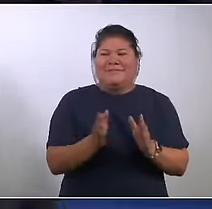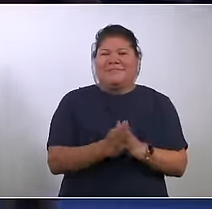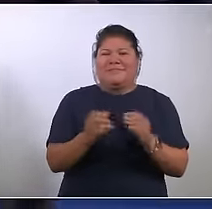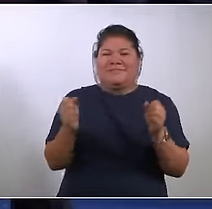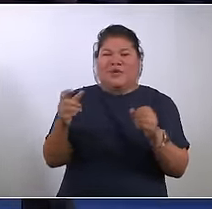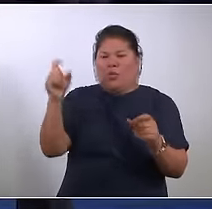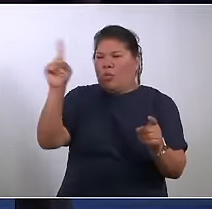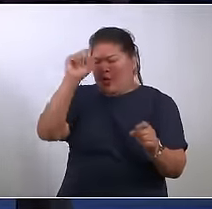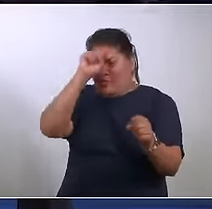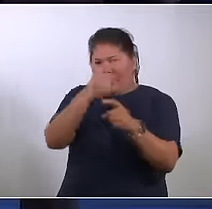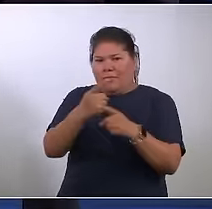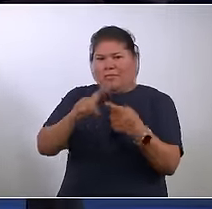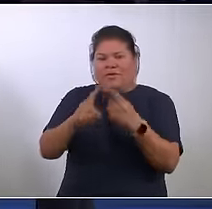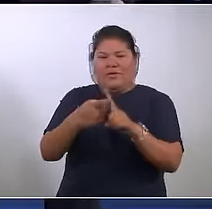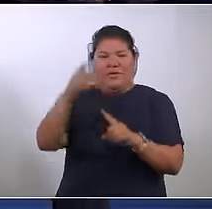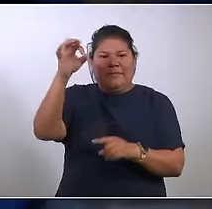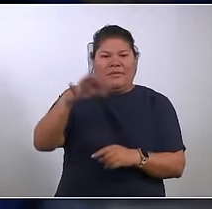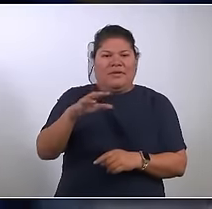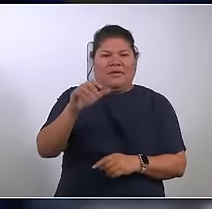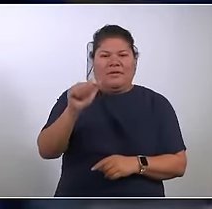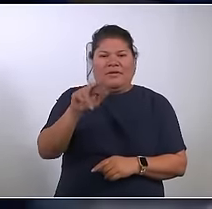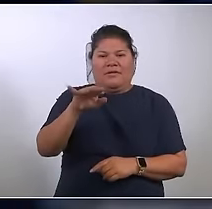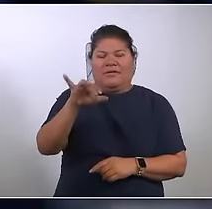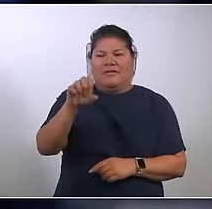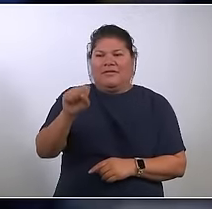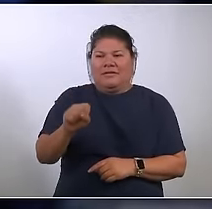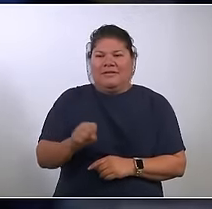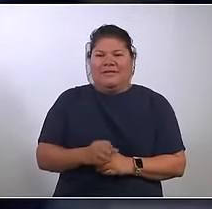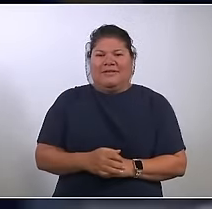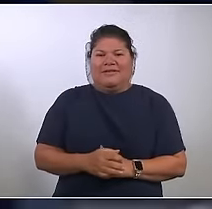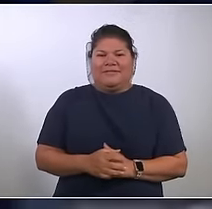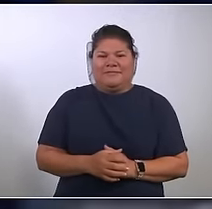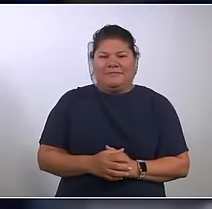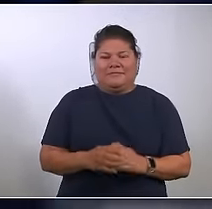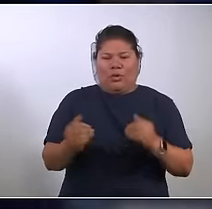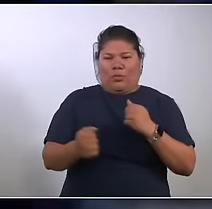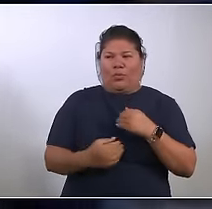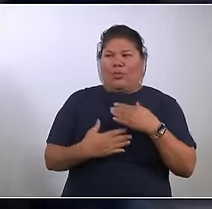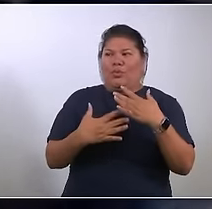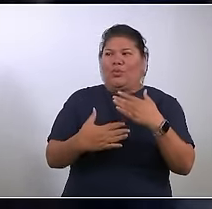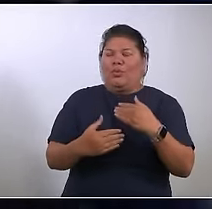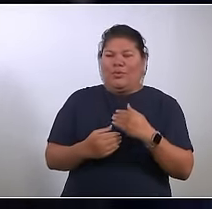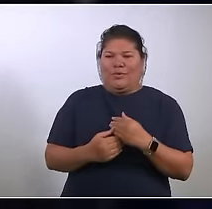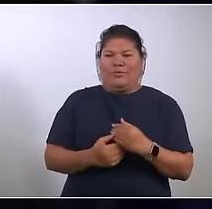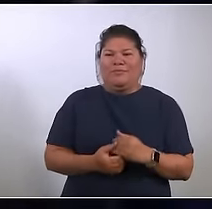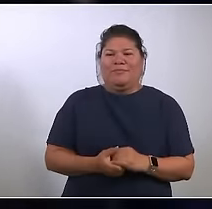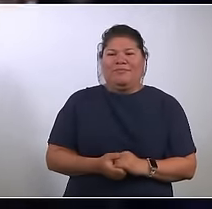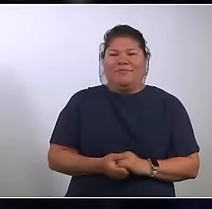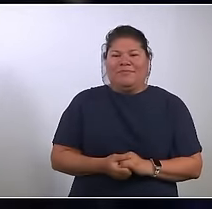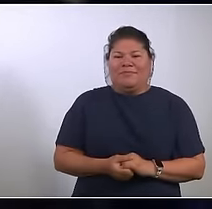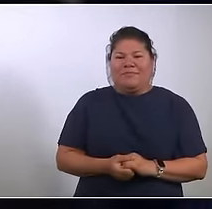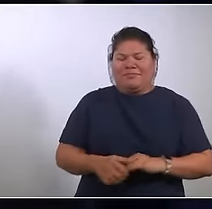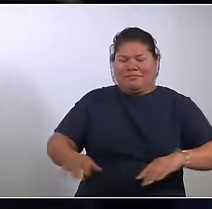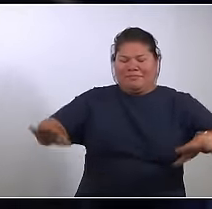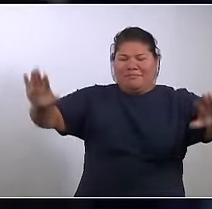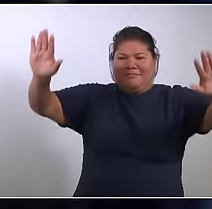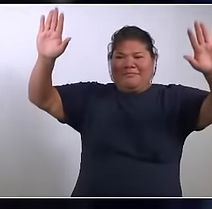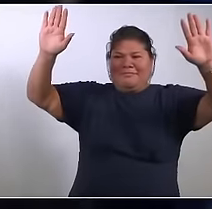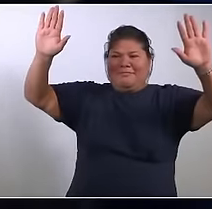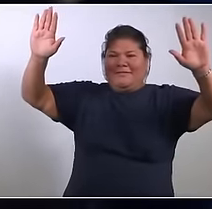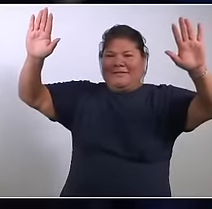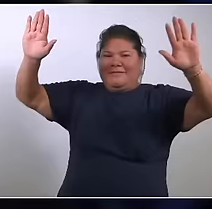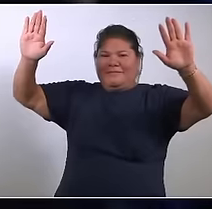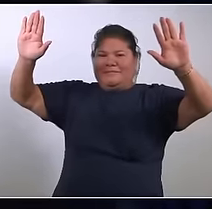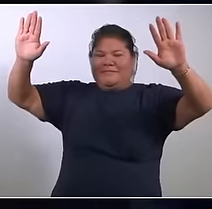Where's my brother and friend, Pastor Arias? Would you come? Mi amigo breathe. Pastor Arias, respira. Lift up your hands. Levante